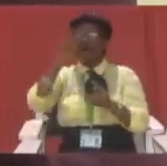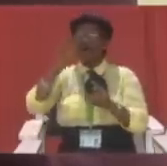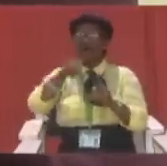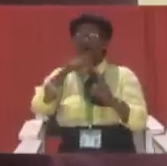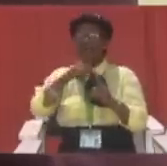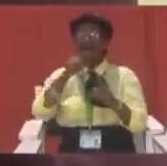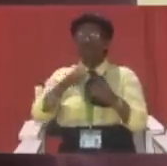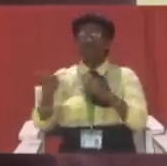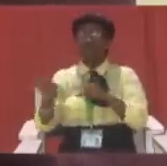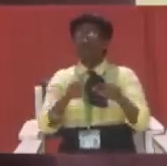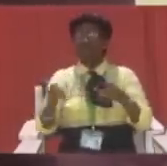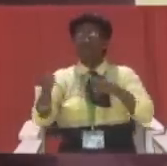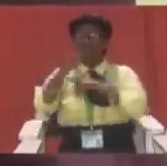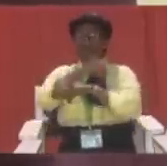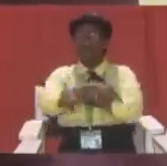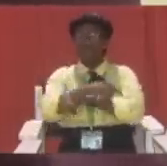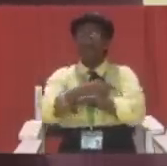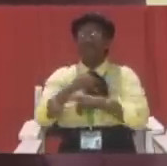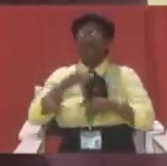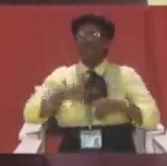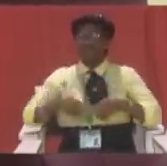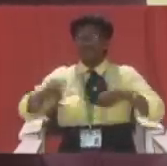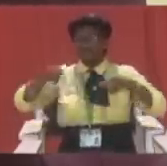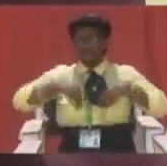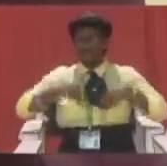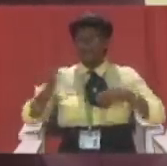accept our thanks in Jesus' name.